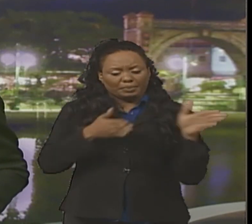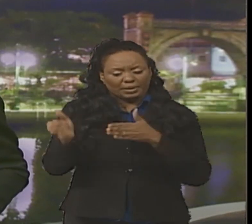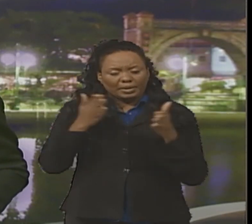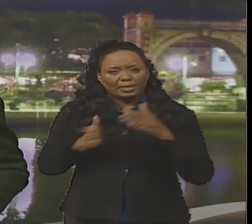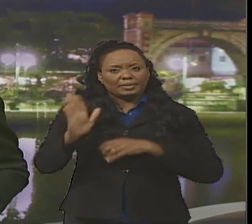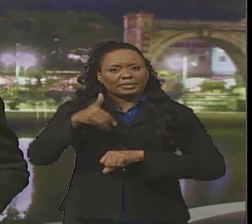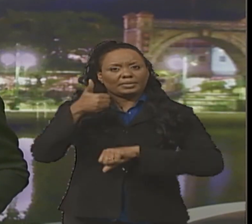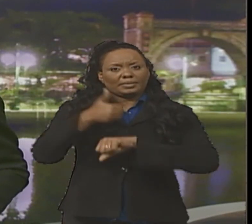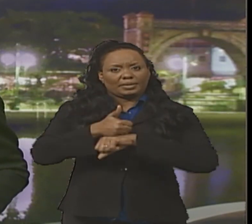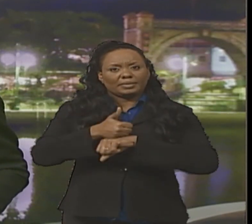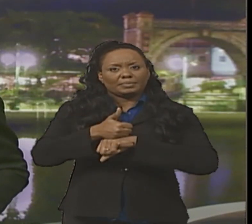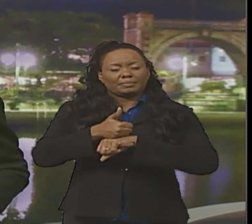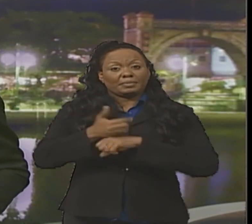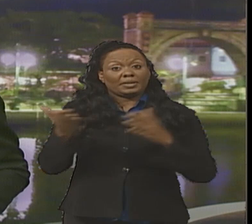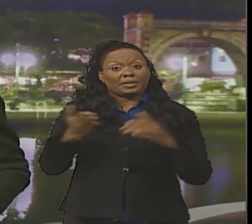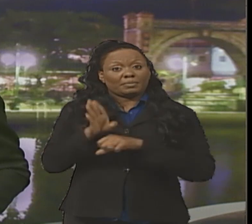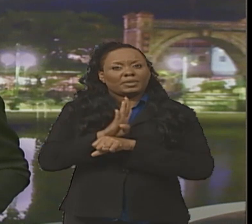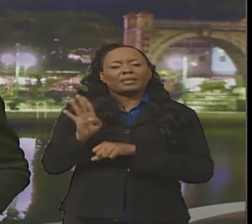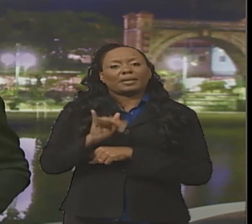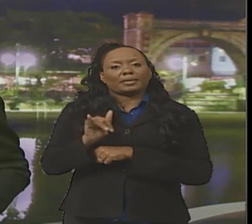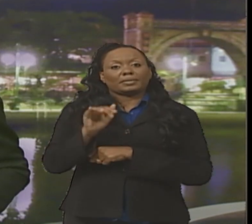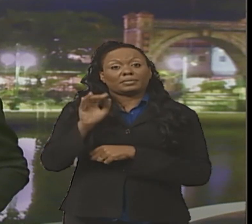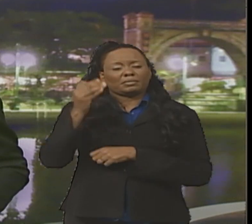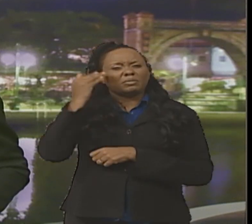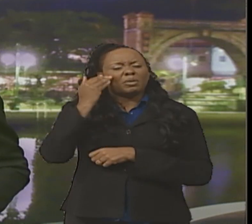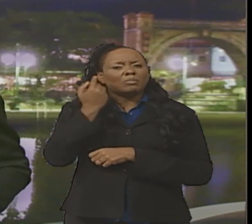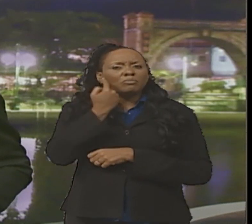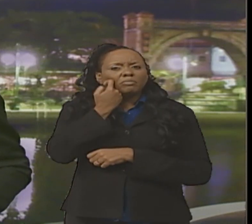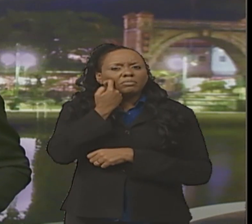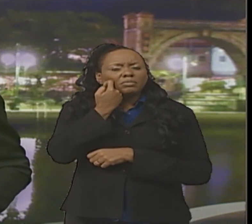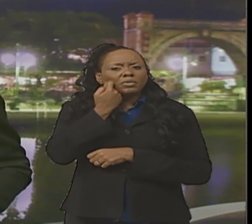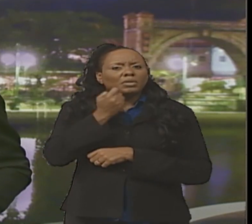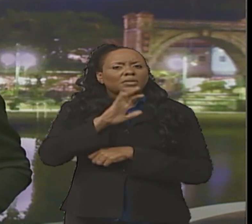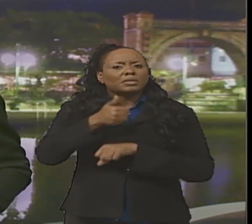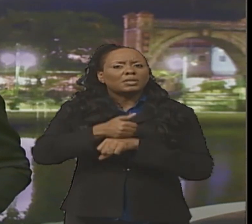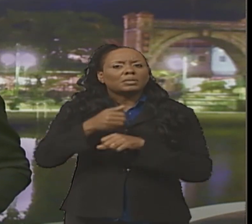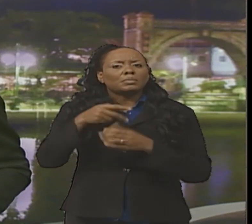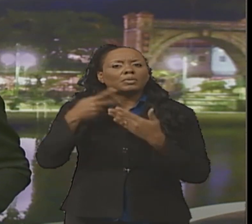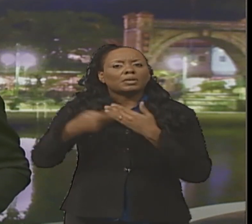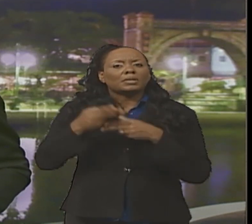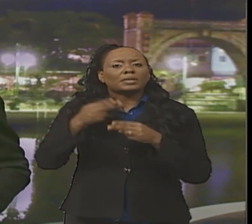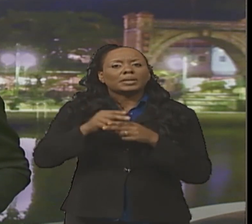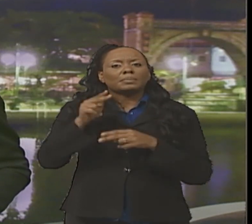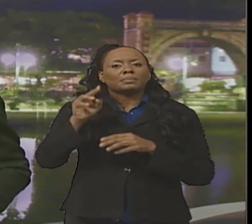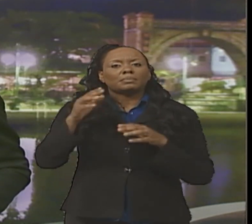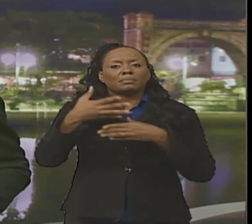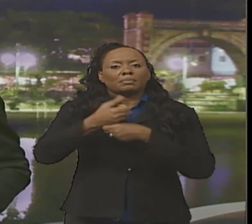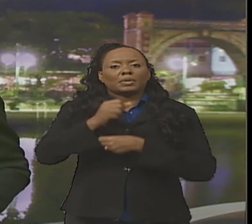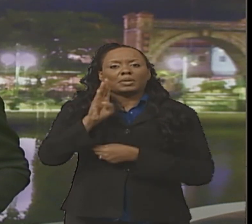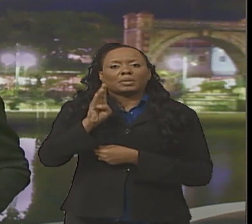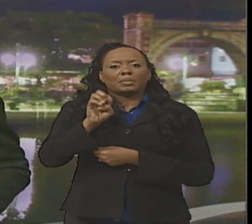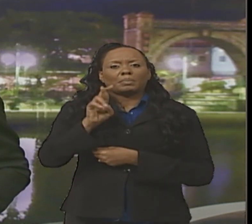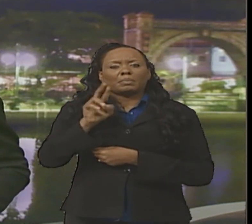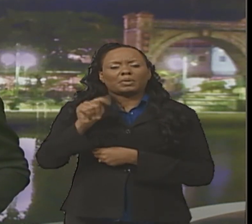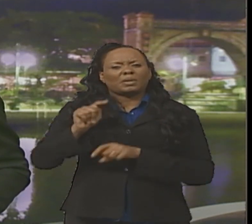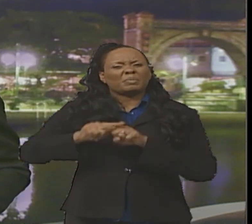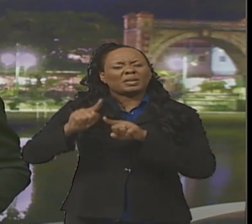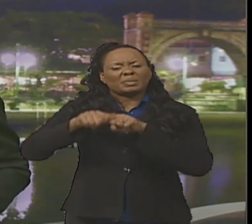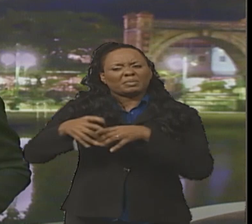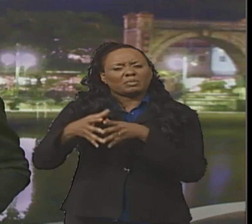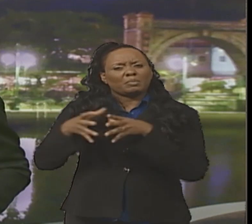Barbados Economic Recovery and Transformation, or BERT program, but he believes it's too heavily reliant on revenue collection.